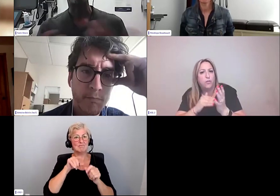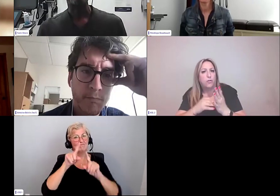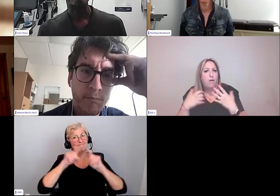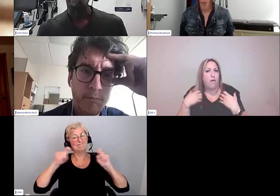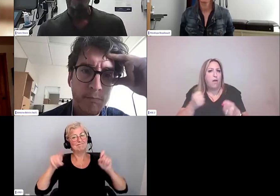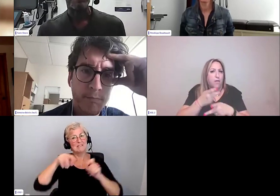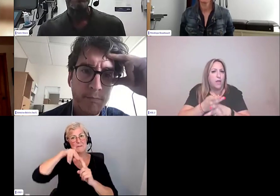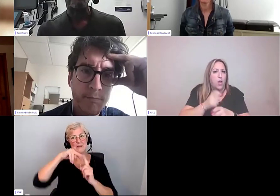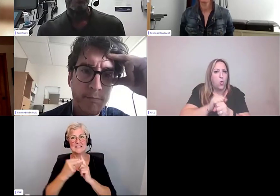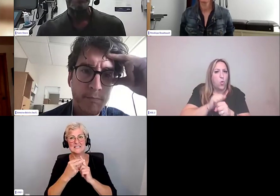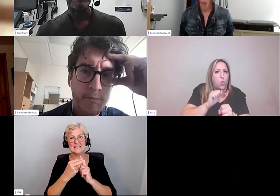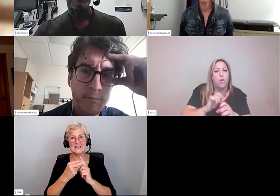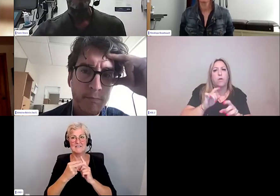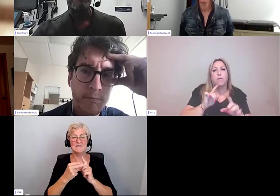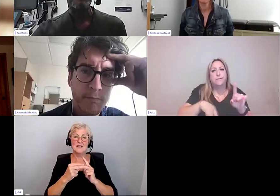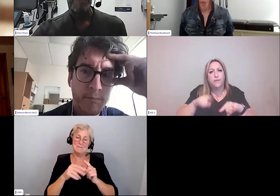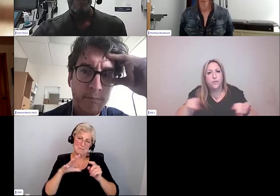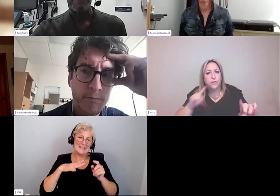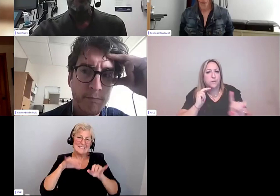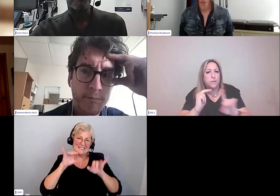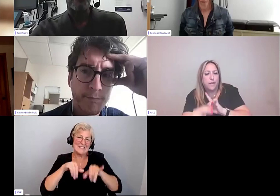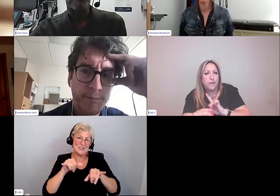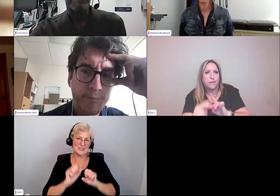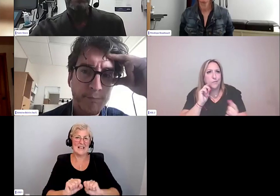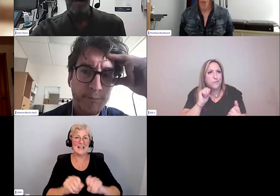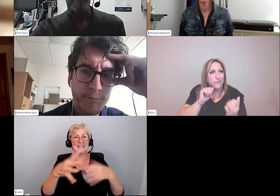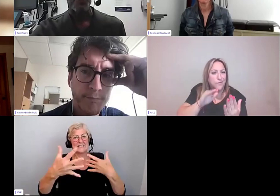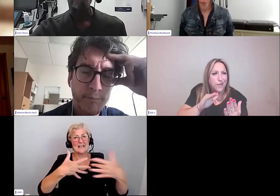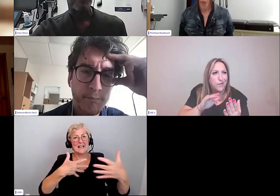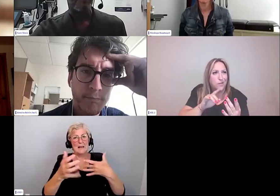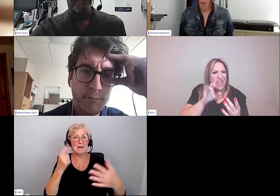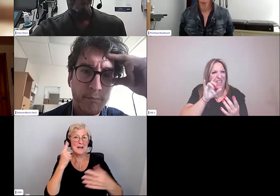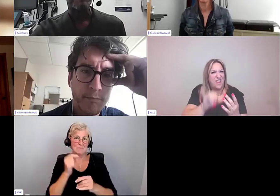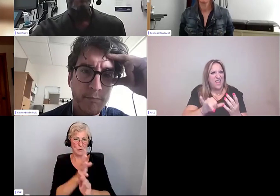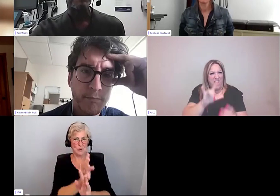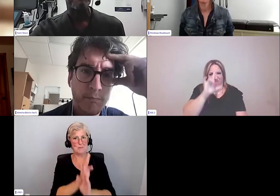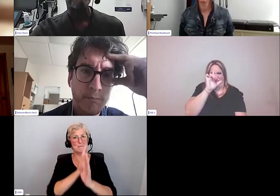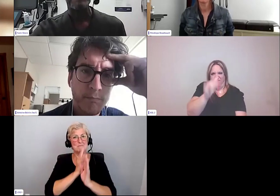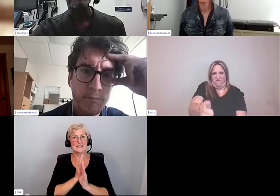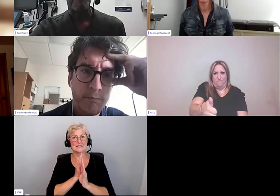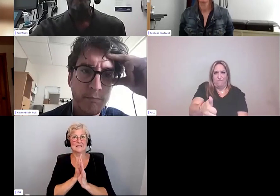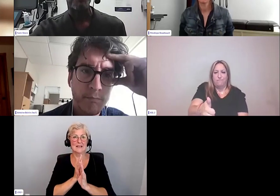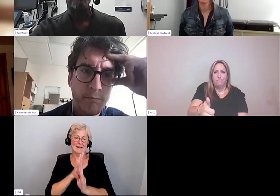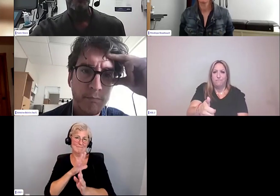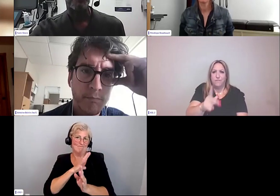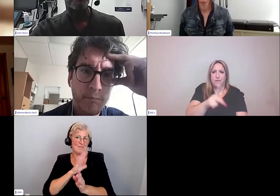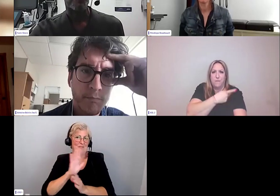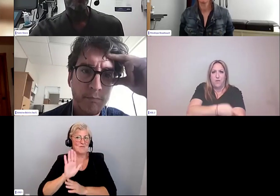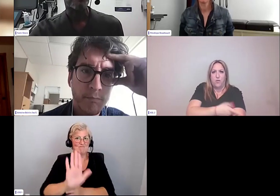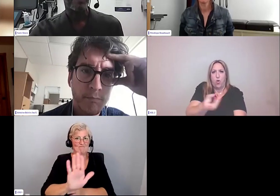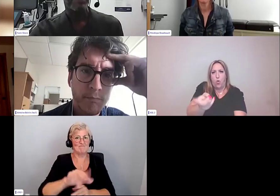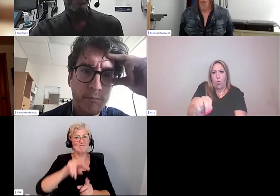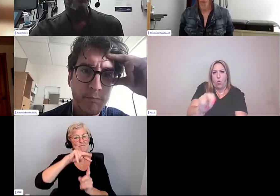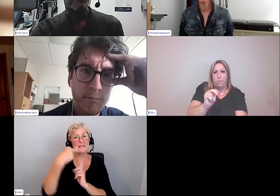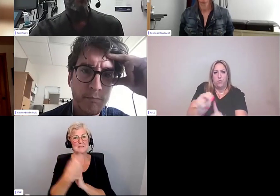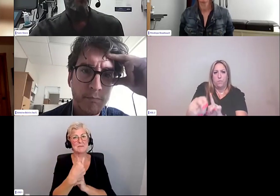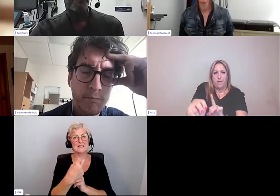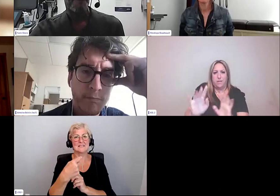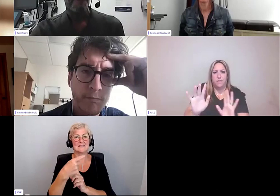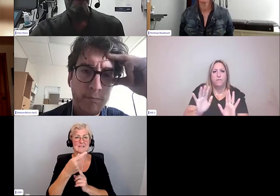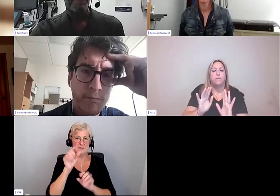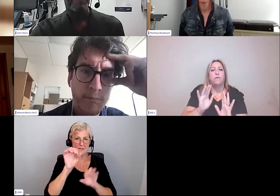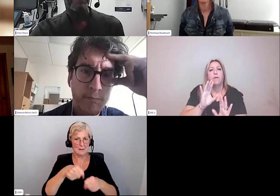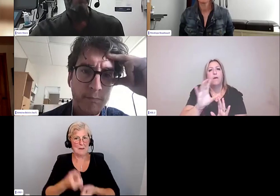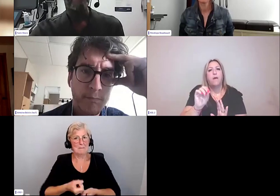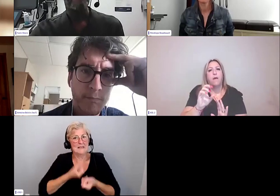a diversity of perspectives and who leave this space to the patient, to their own perspective and